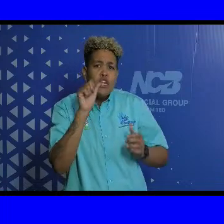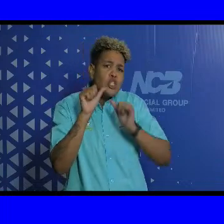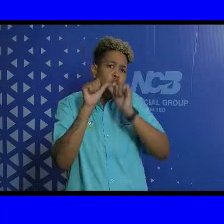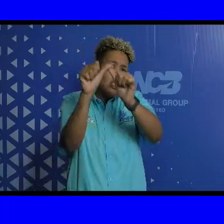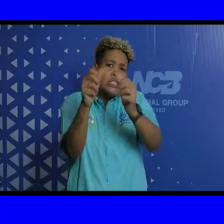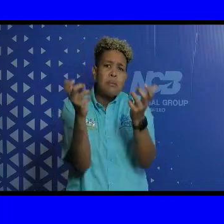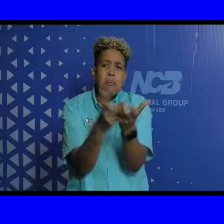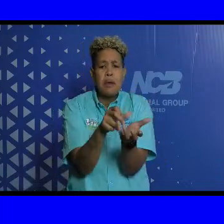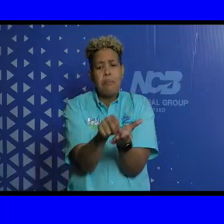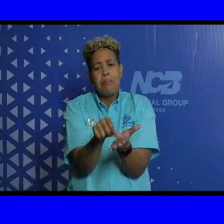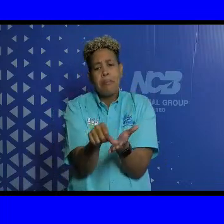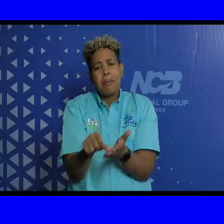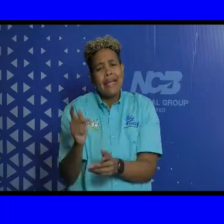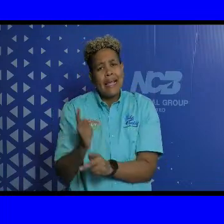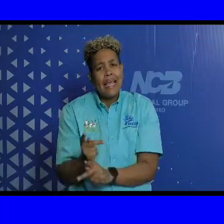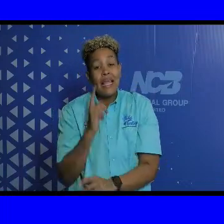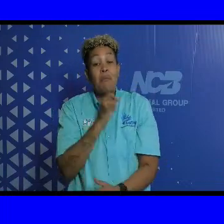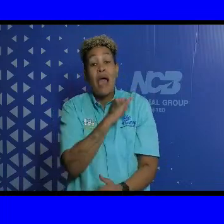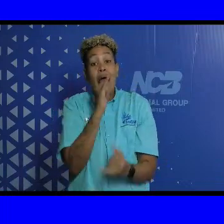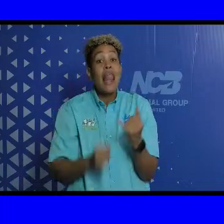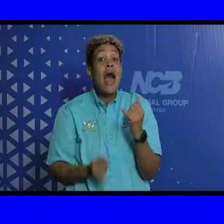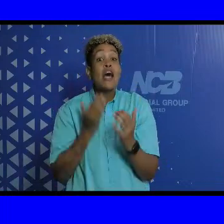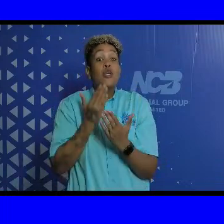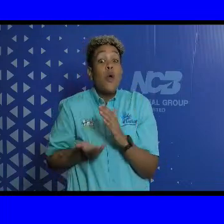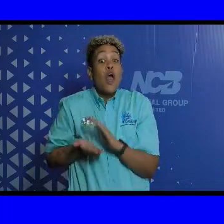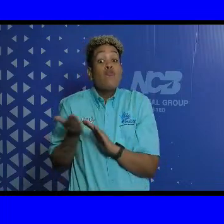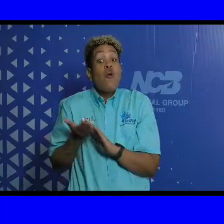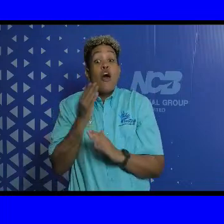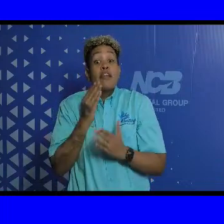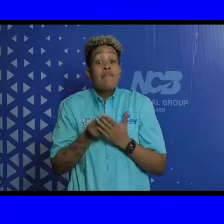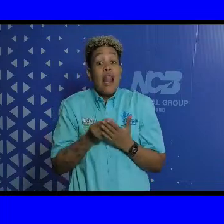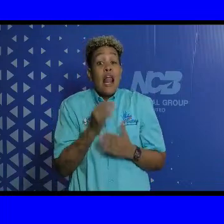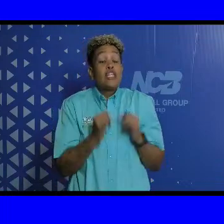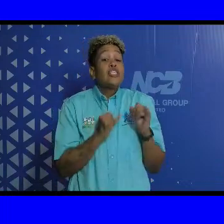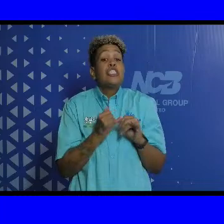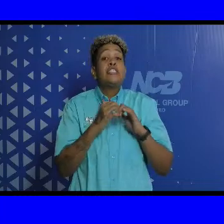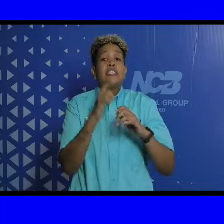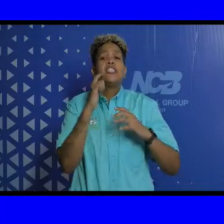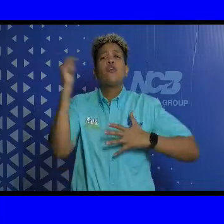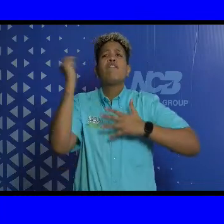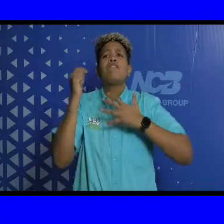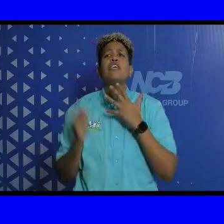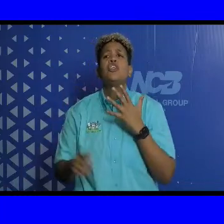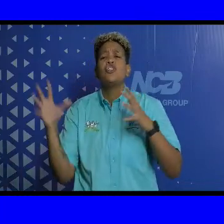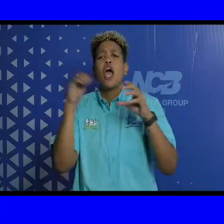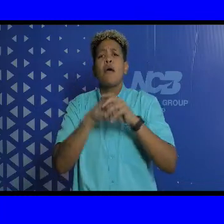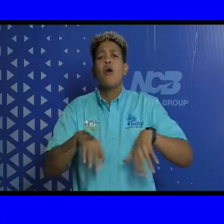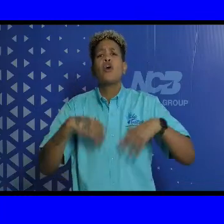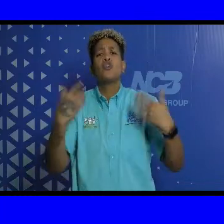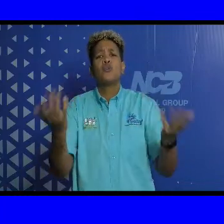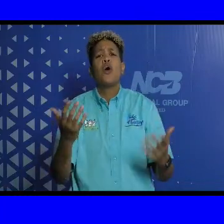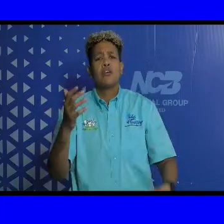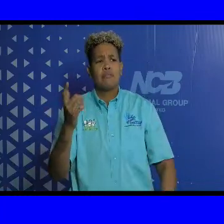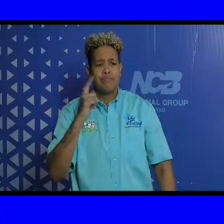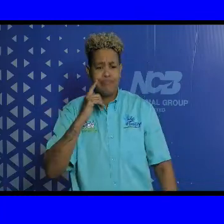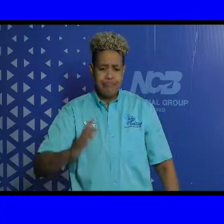sustainable. And lastly, well-run financial institutions feature amongst